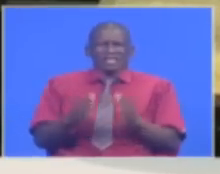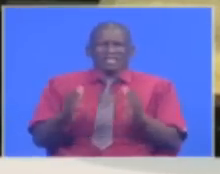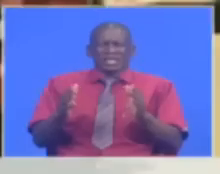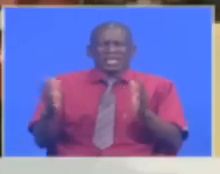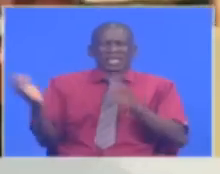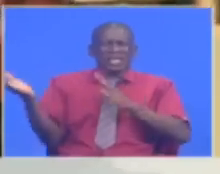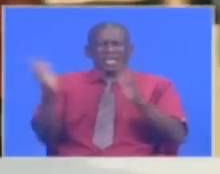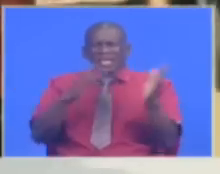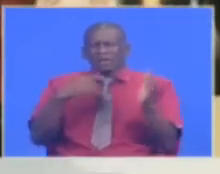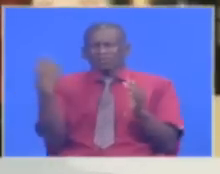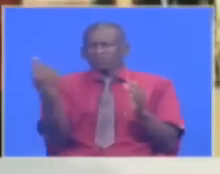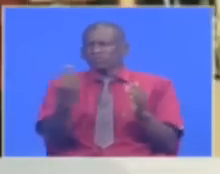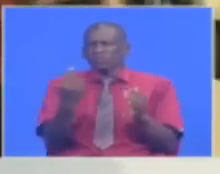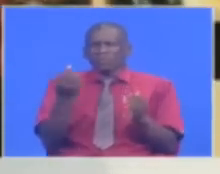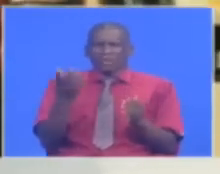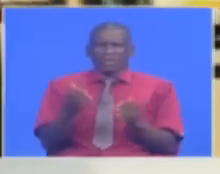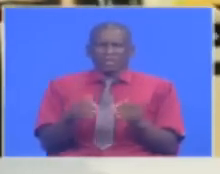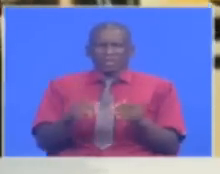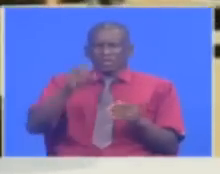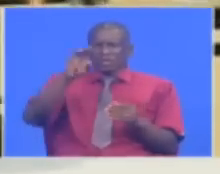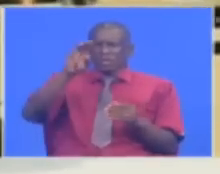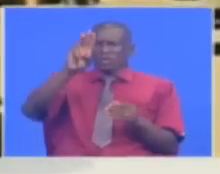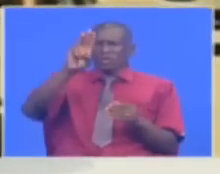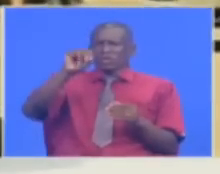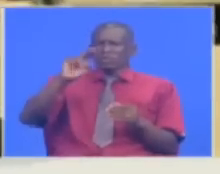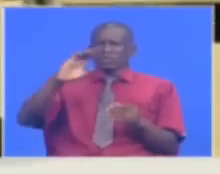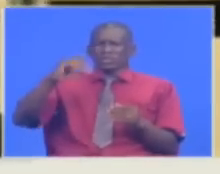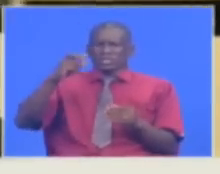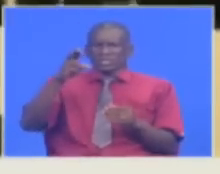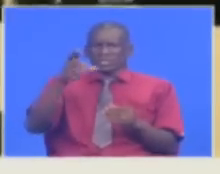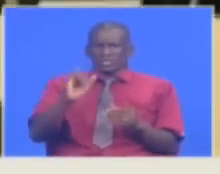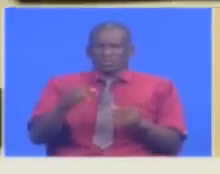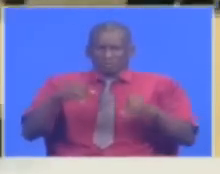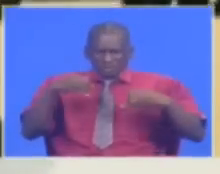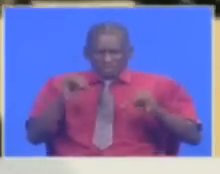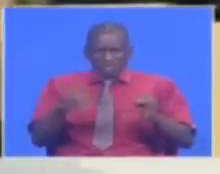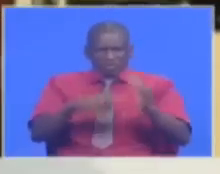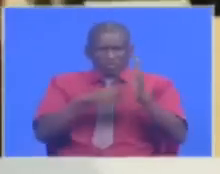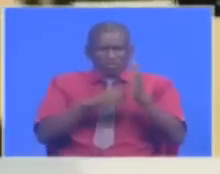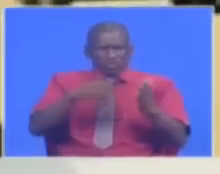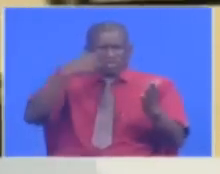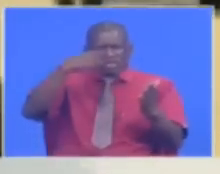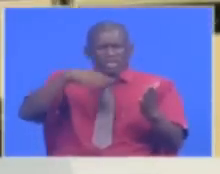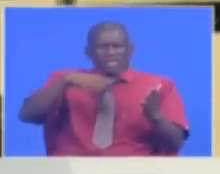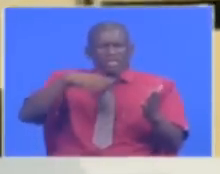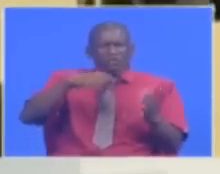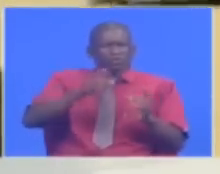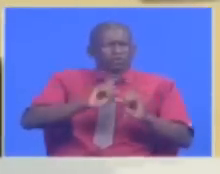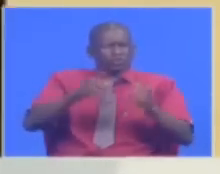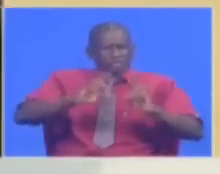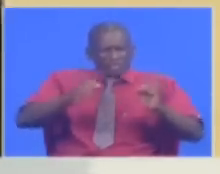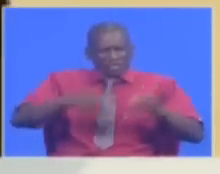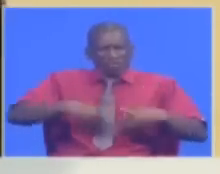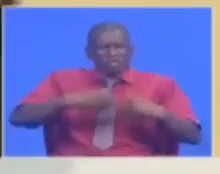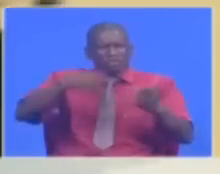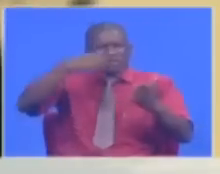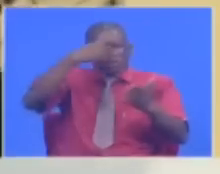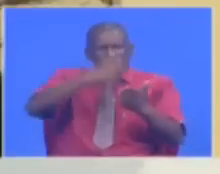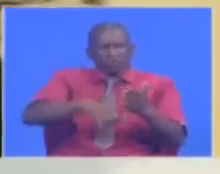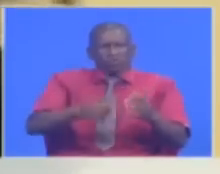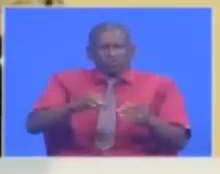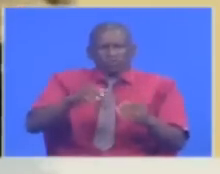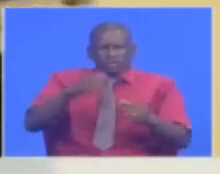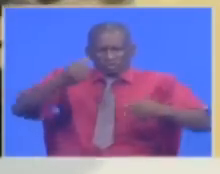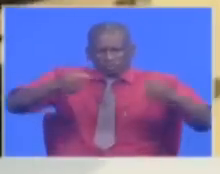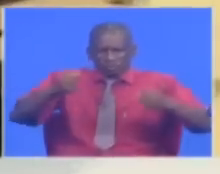back. While Moshiri was caging on revealing the price for the limo hearse services, he sought